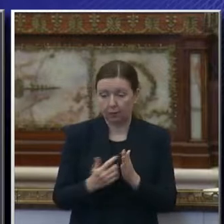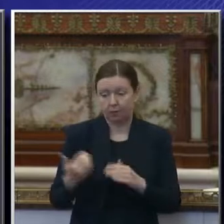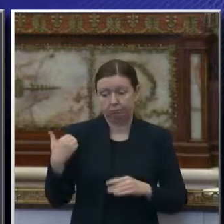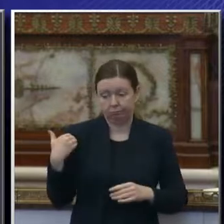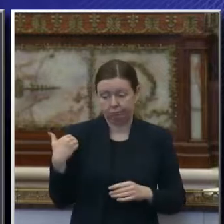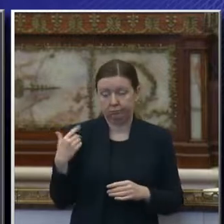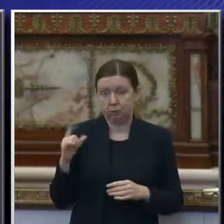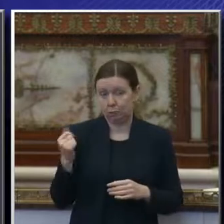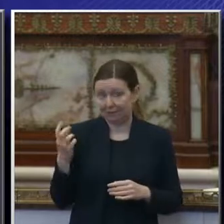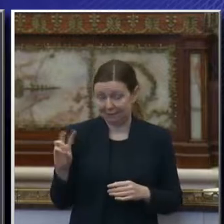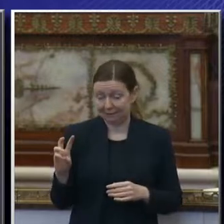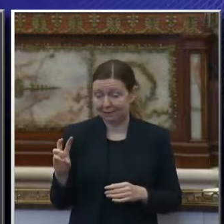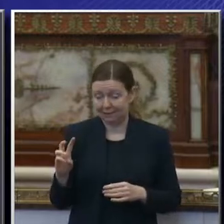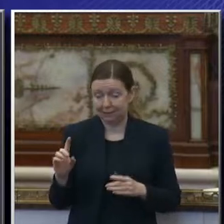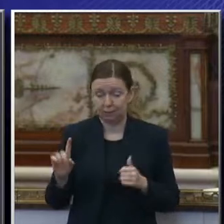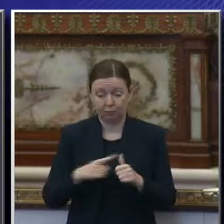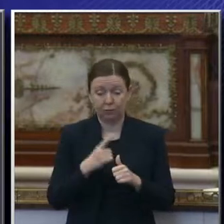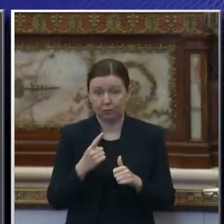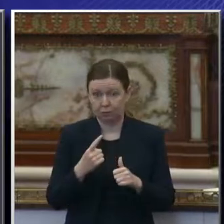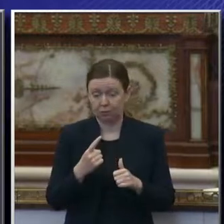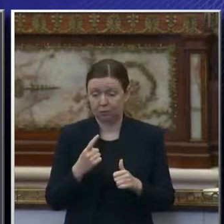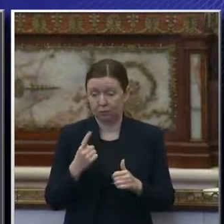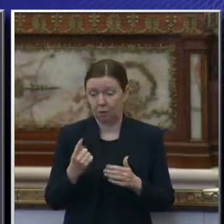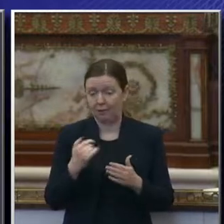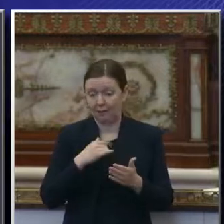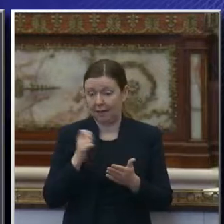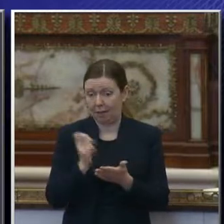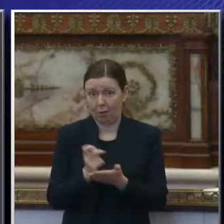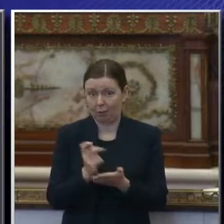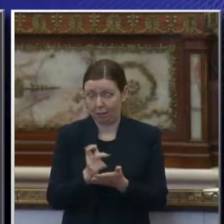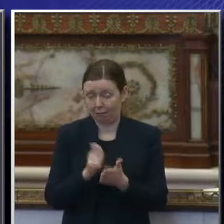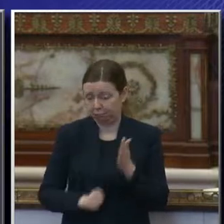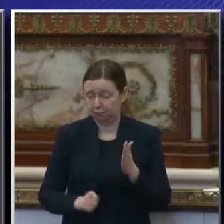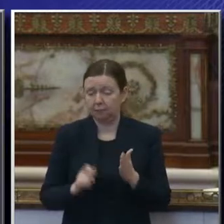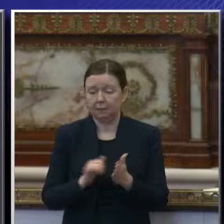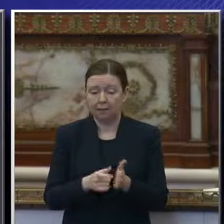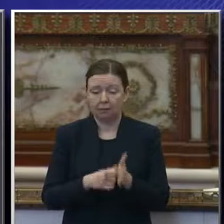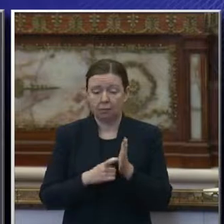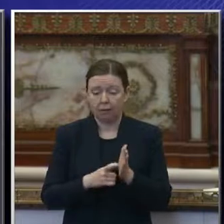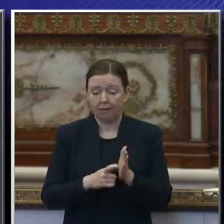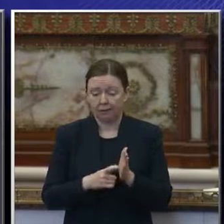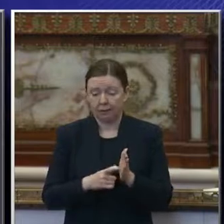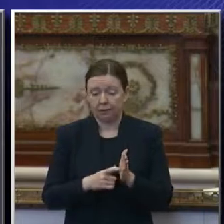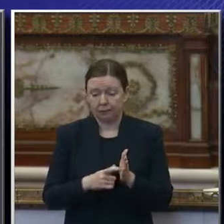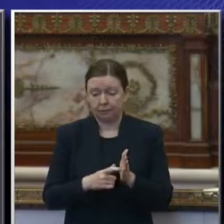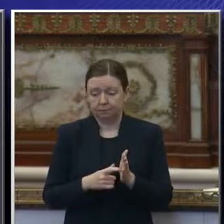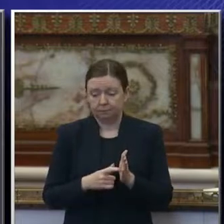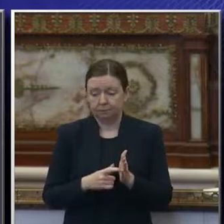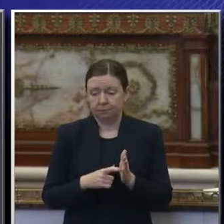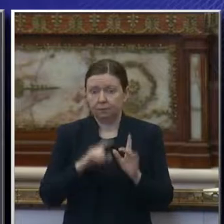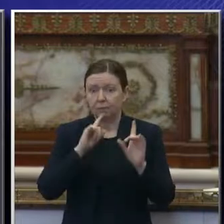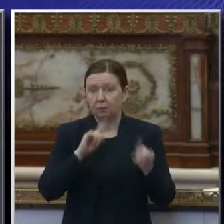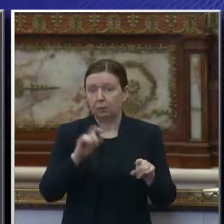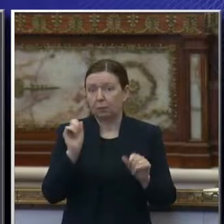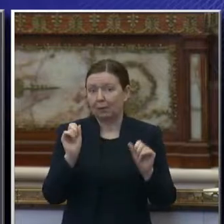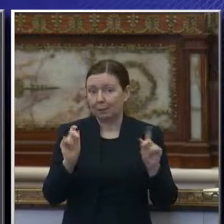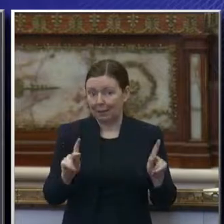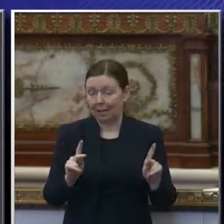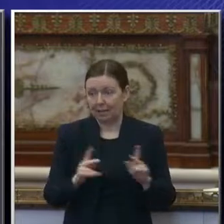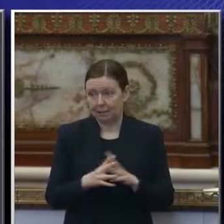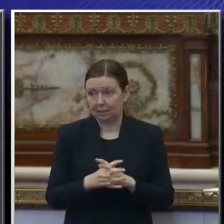in 2016. In fact, it was the first one that I authorized that required reporting back